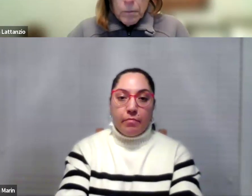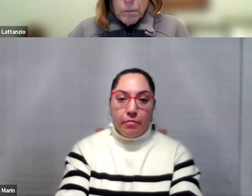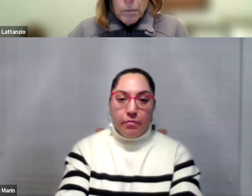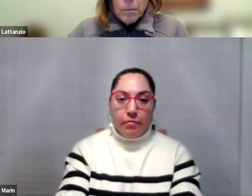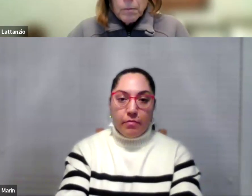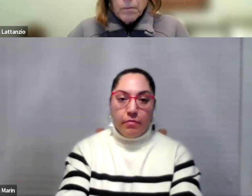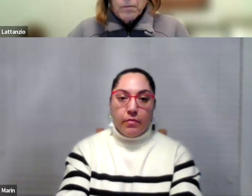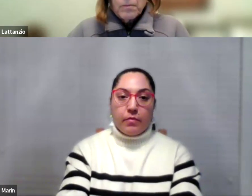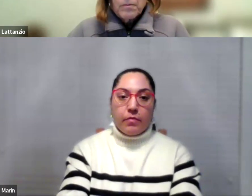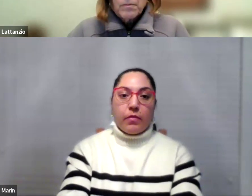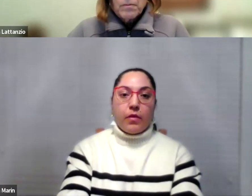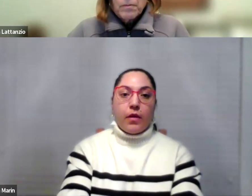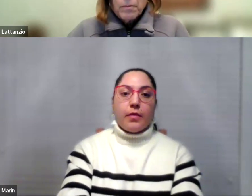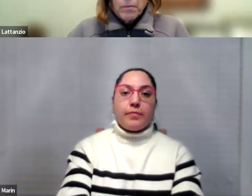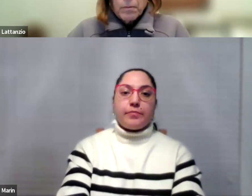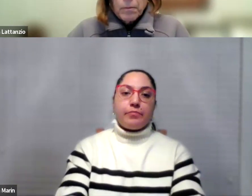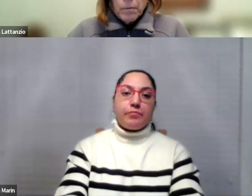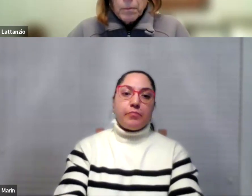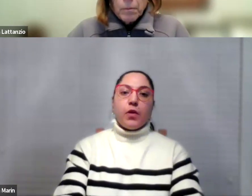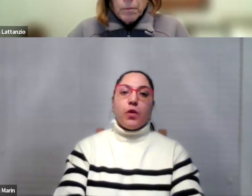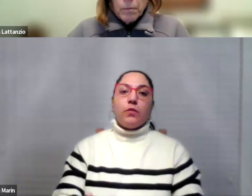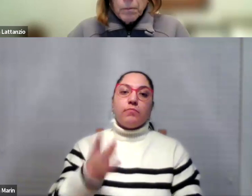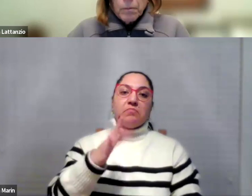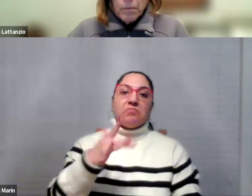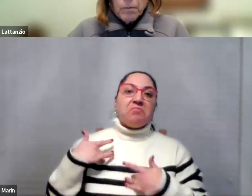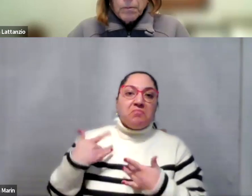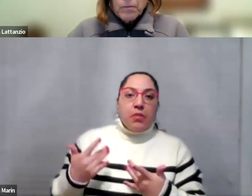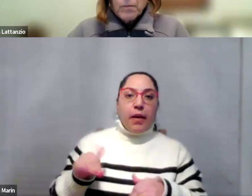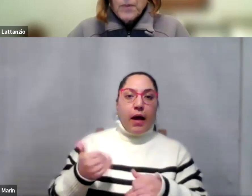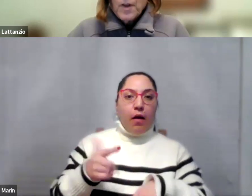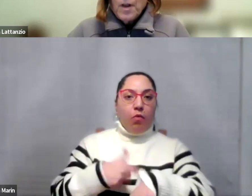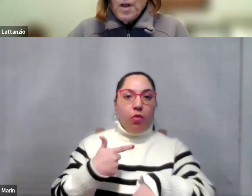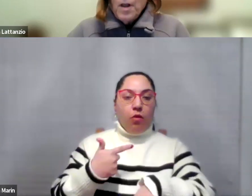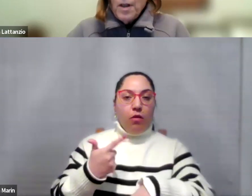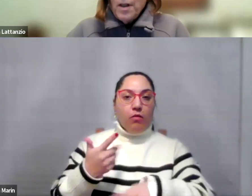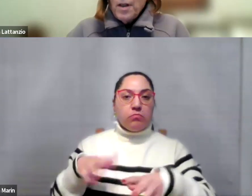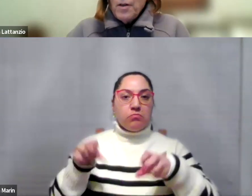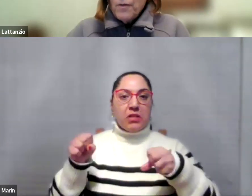How long does it usually take to start services?